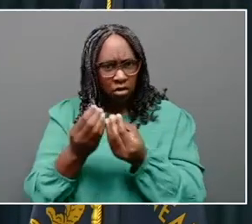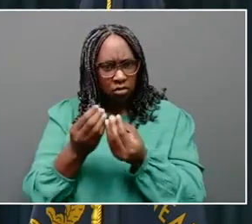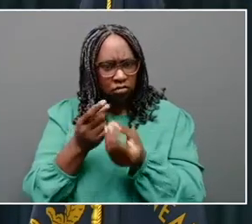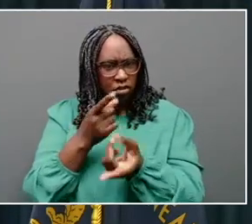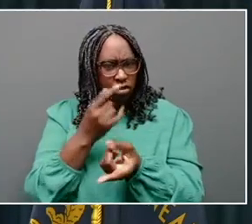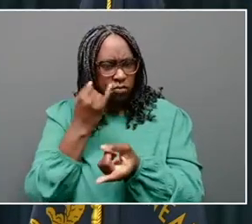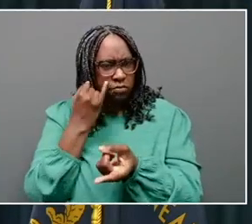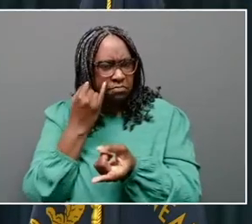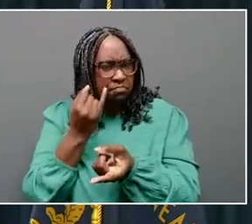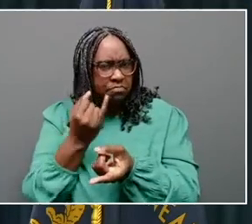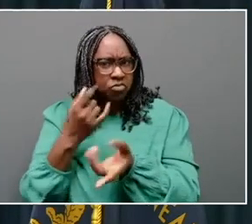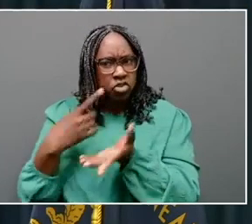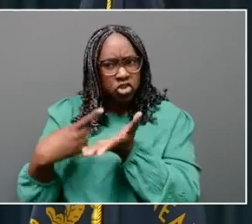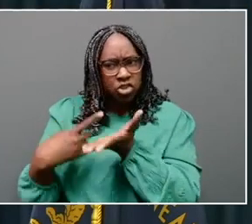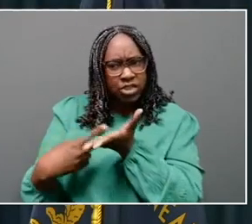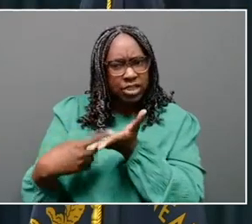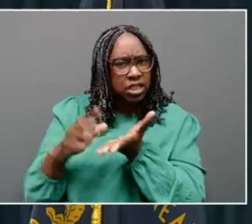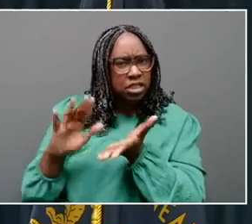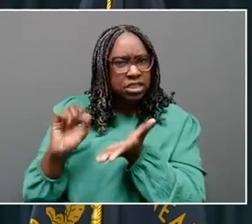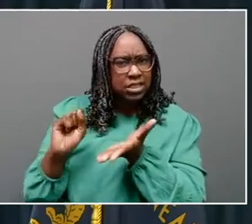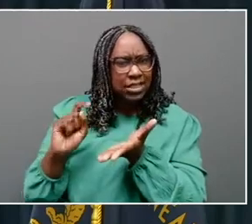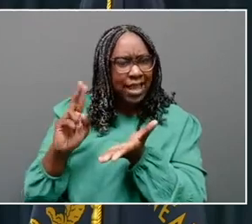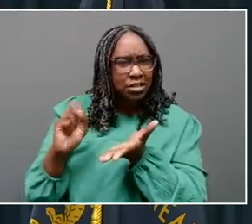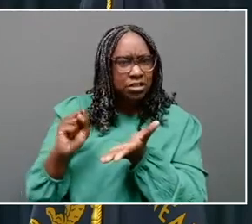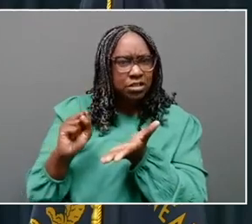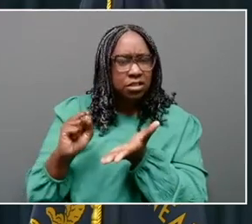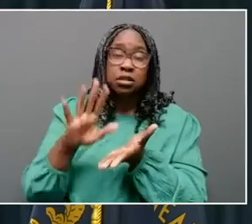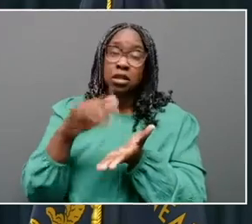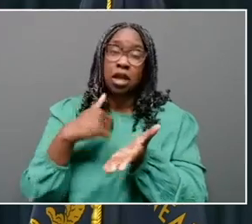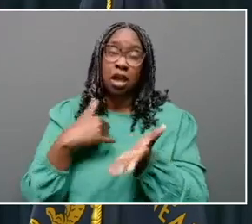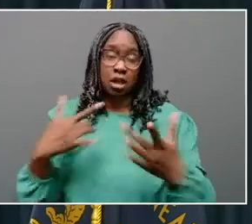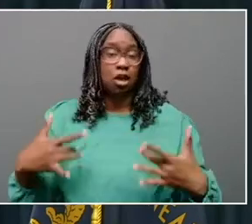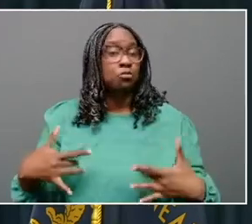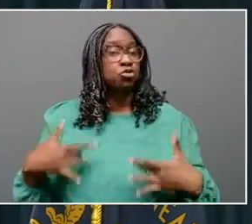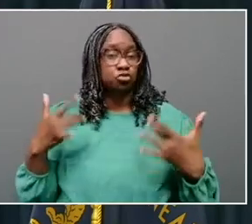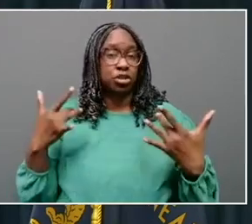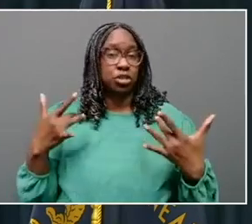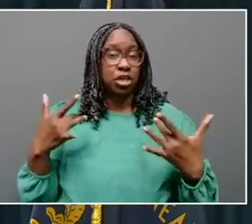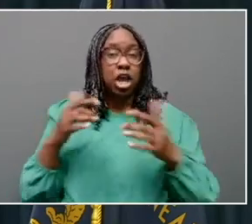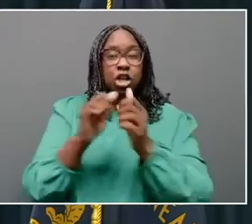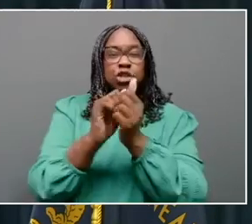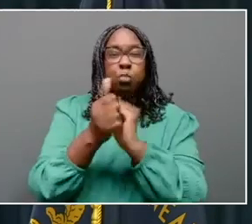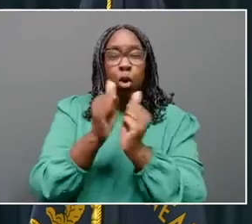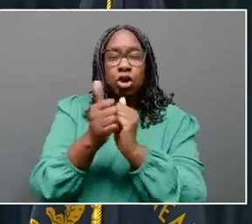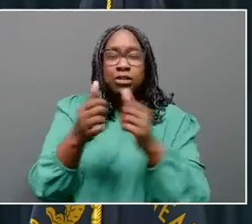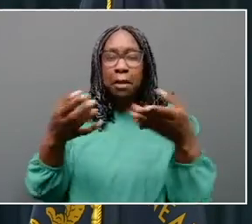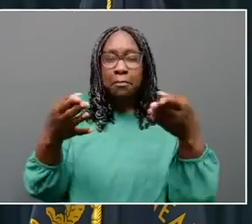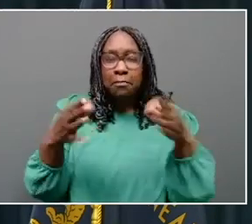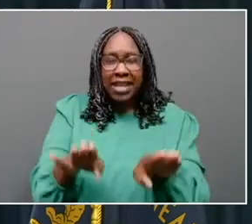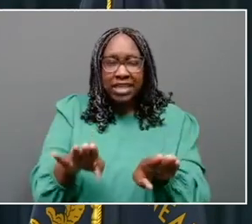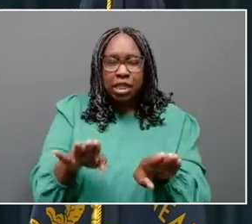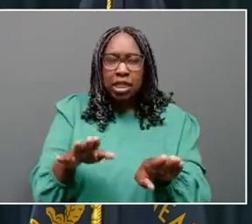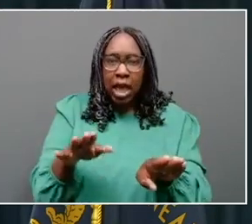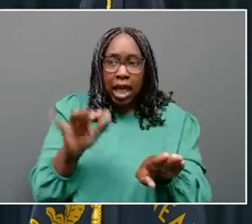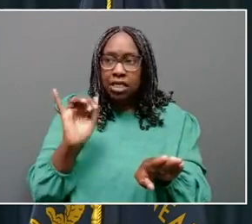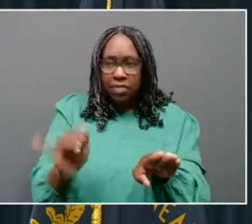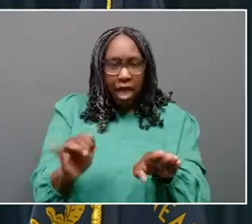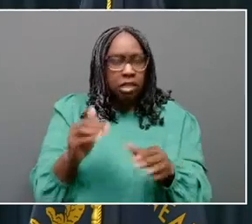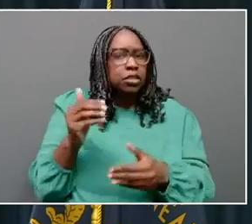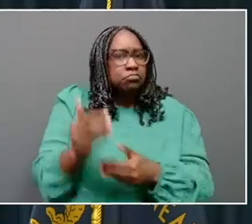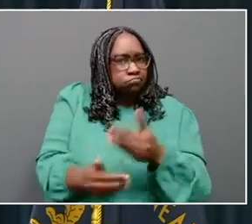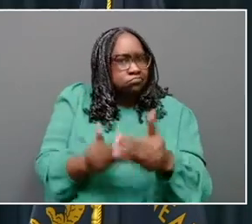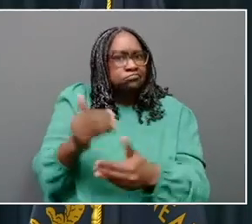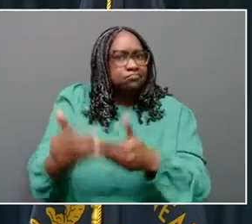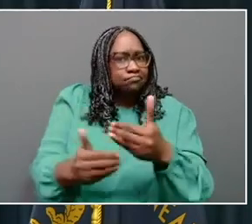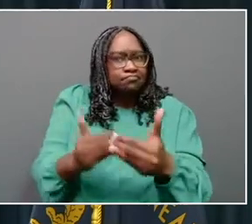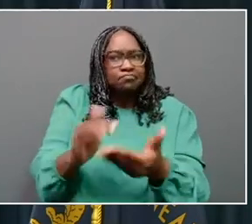discuss the status of that. Well, I am thrilled at the speed at which sports betting is moving to become operational here